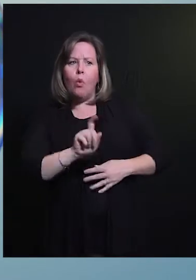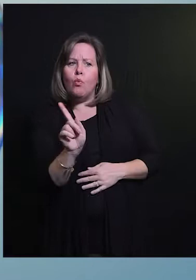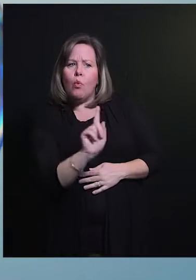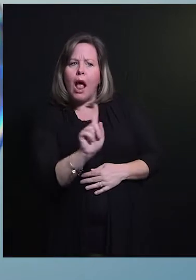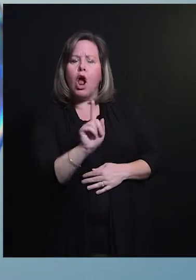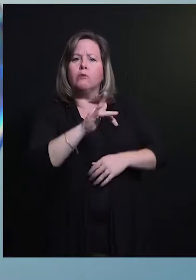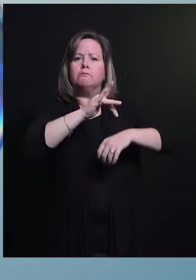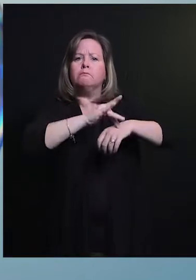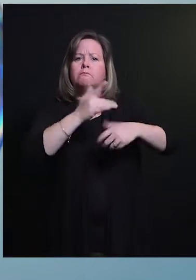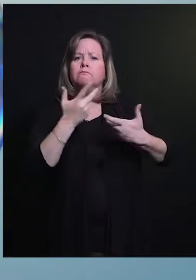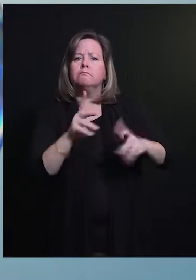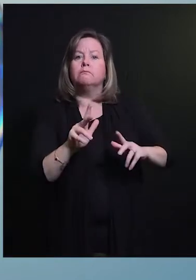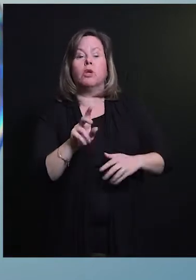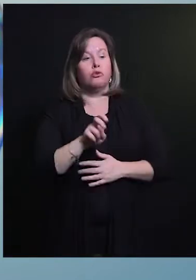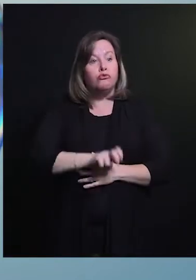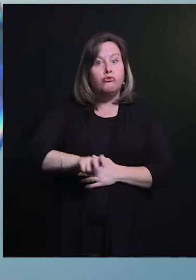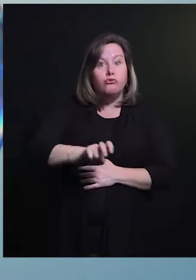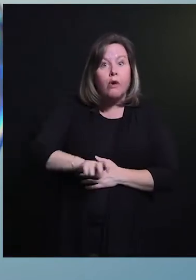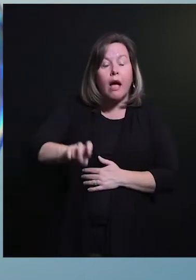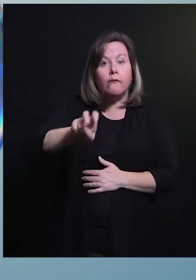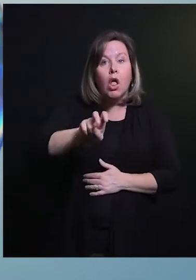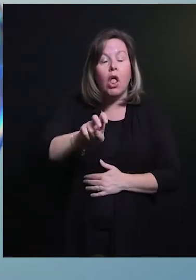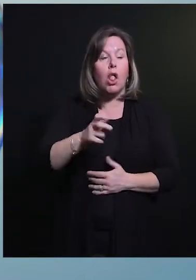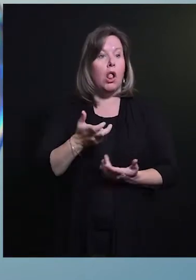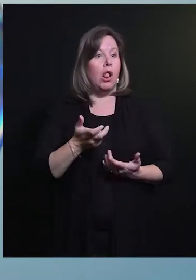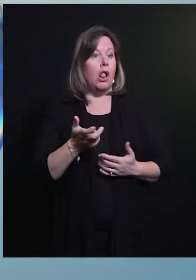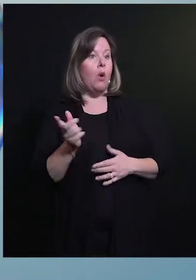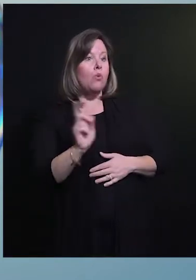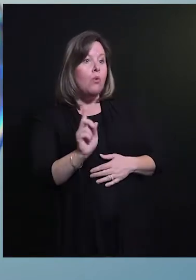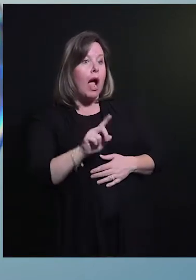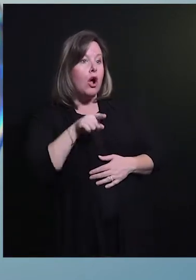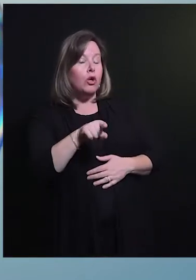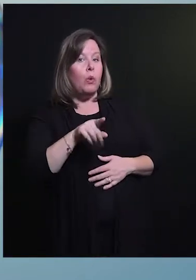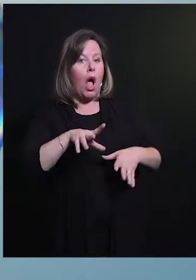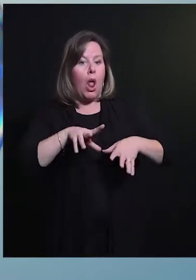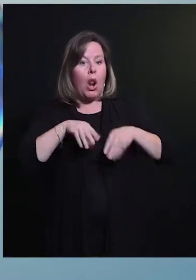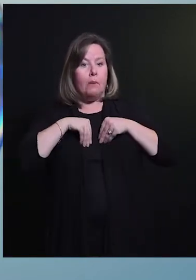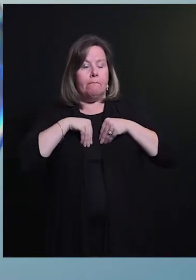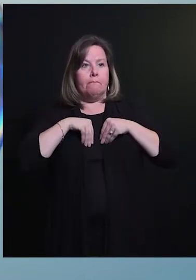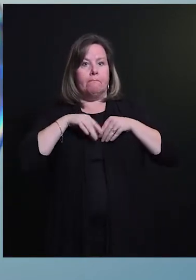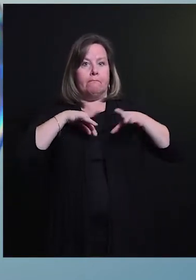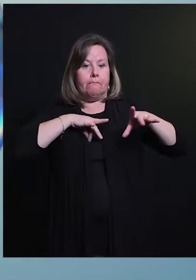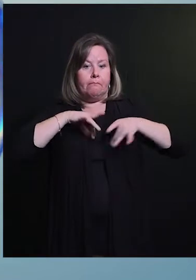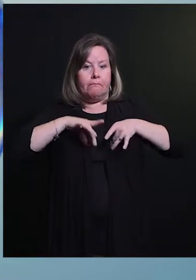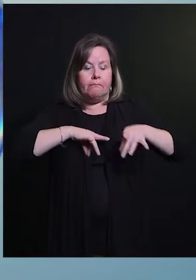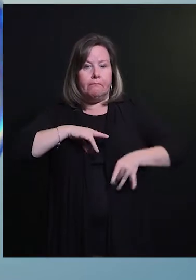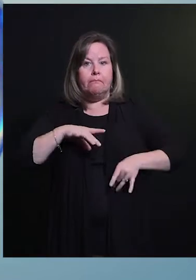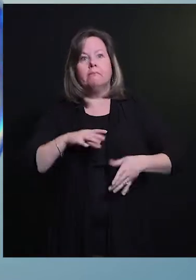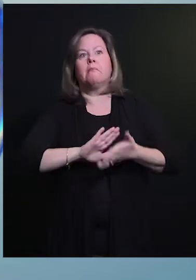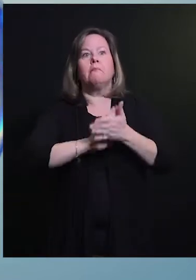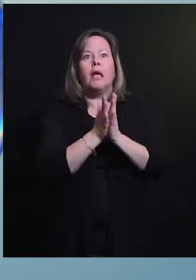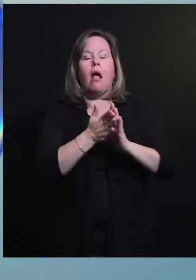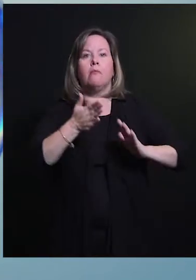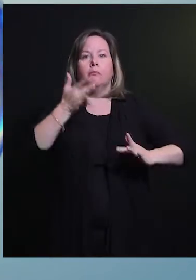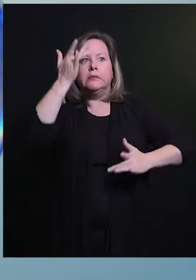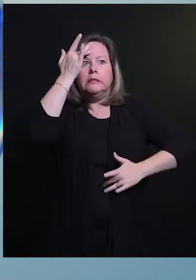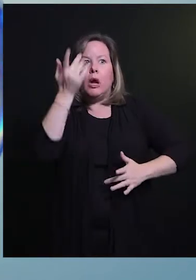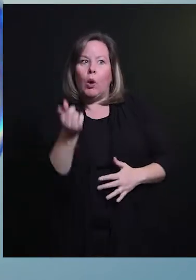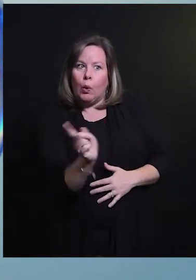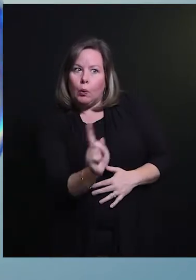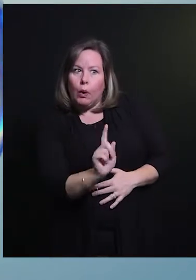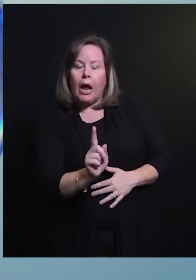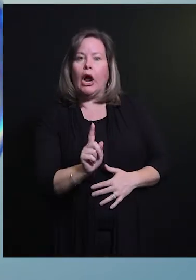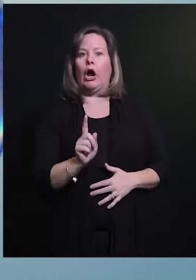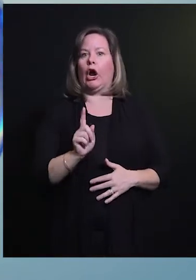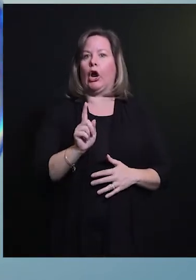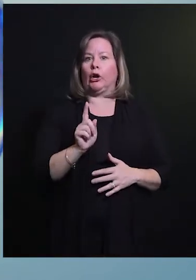about where they have been, have they traveled, do they know maybe where they might have picked up the infection, things that they've done in the community to try